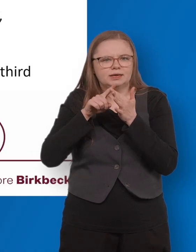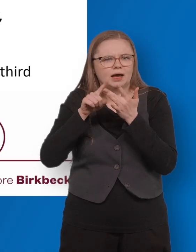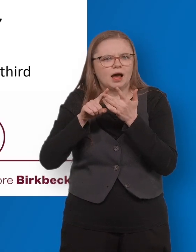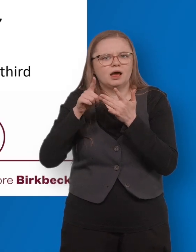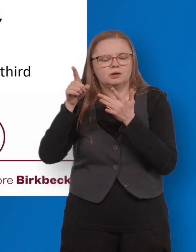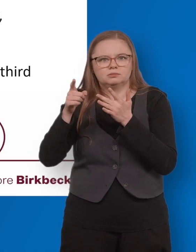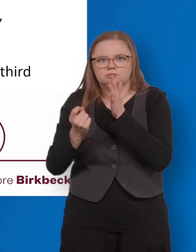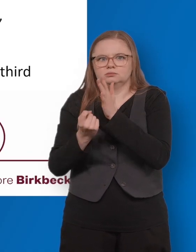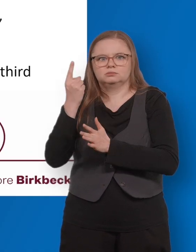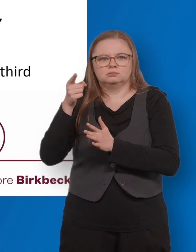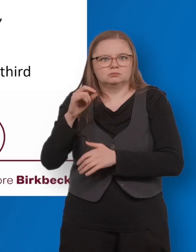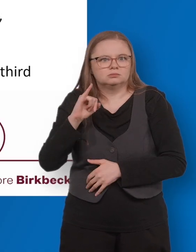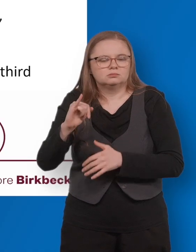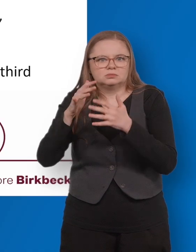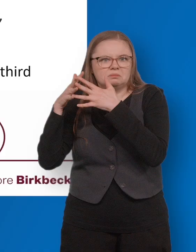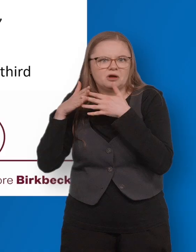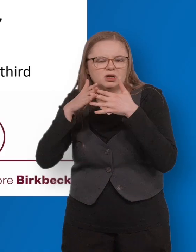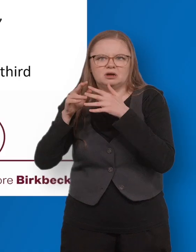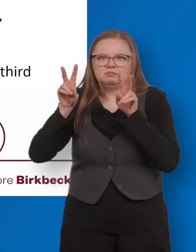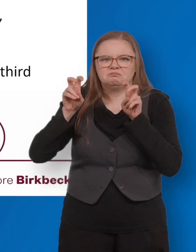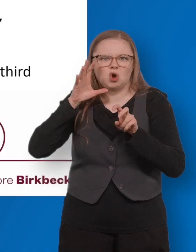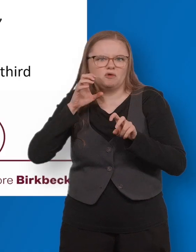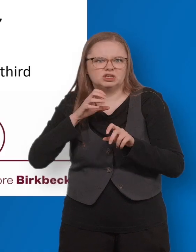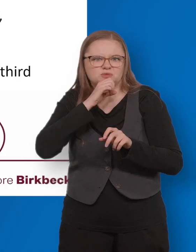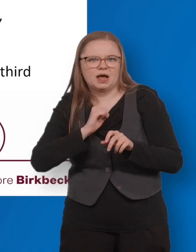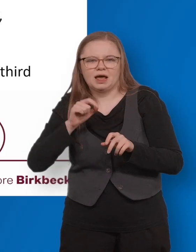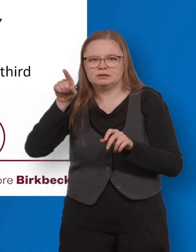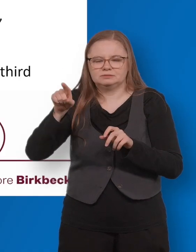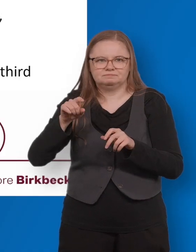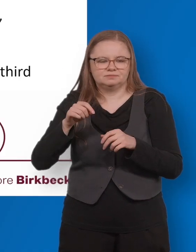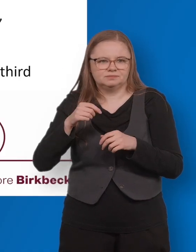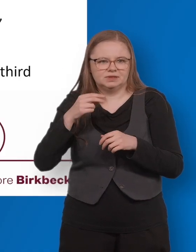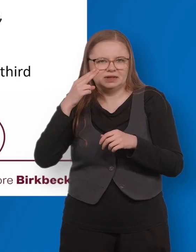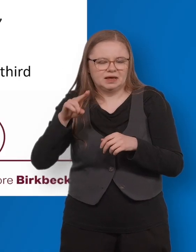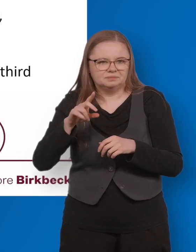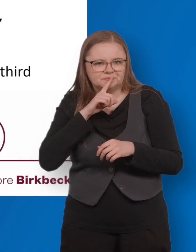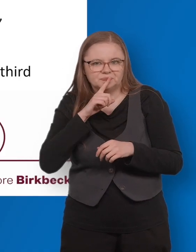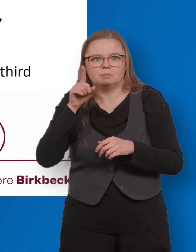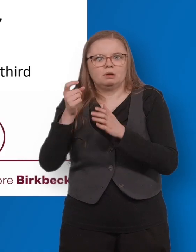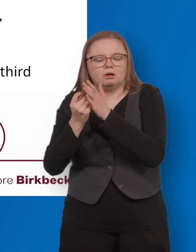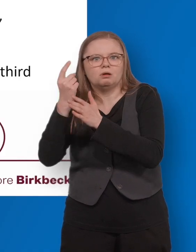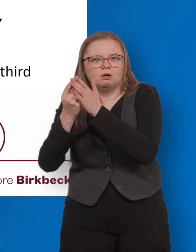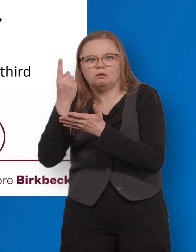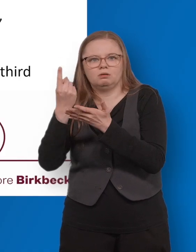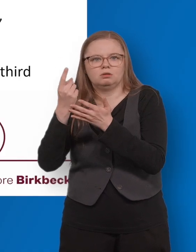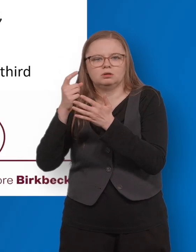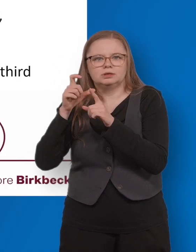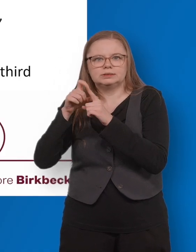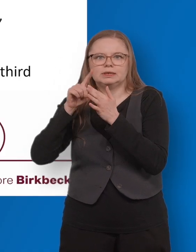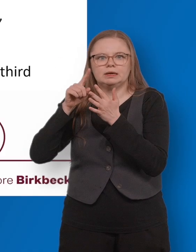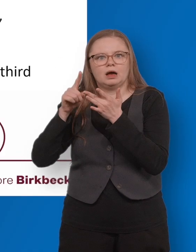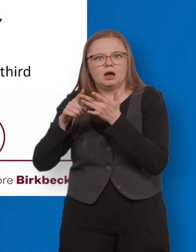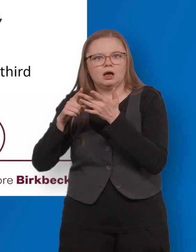to the orange man, dare I name him. I've seen this in my own context because most of my research is